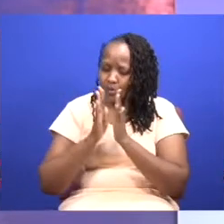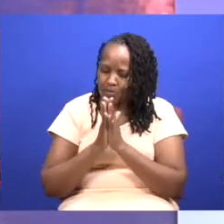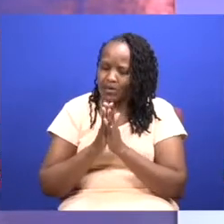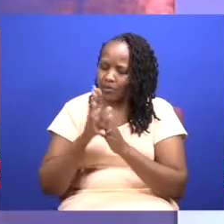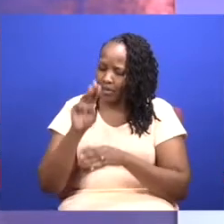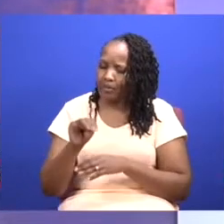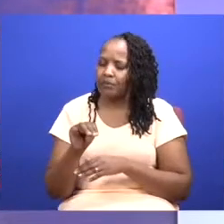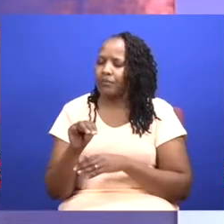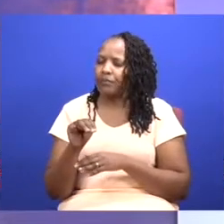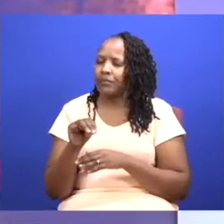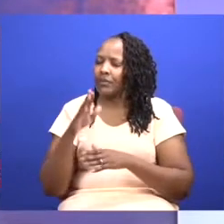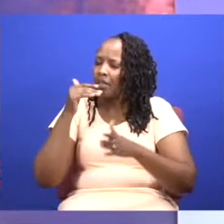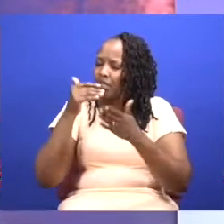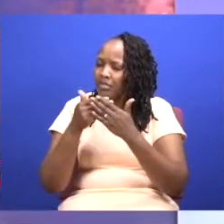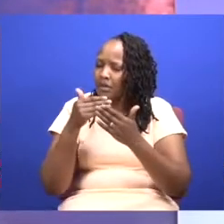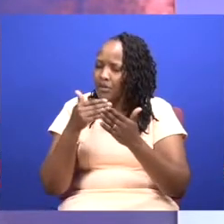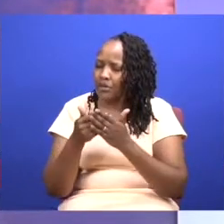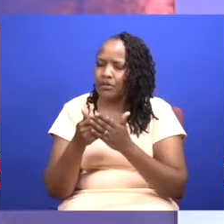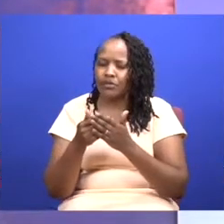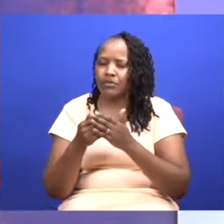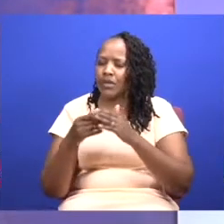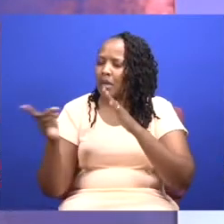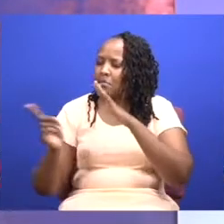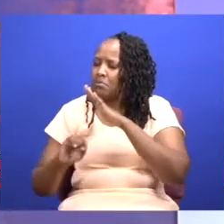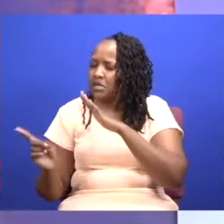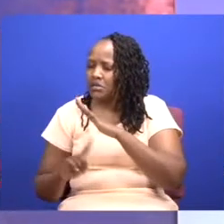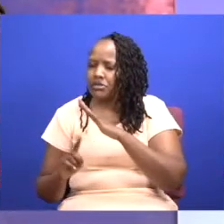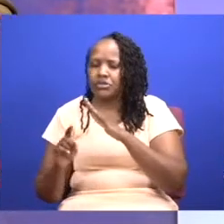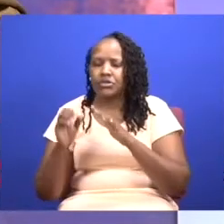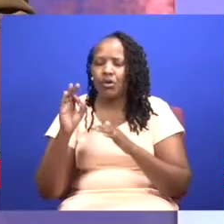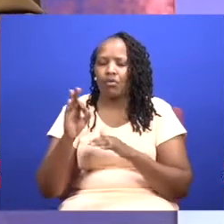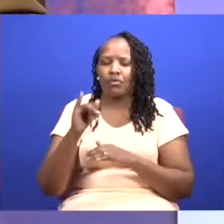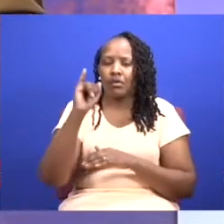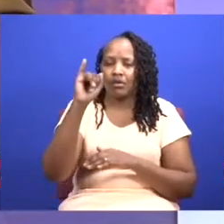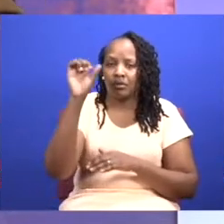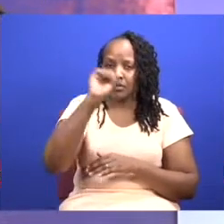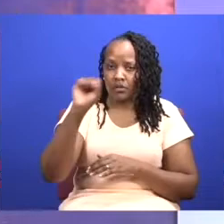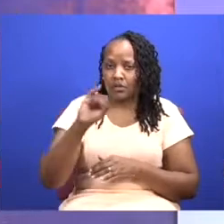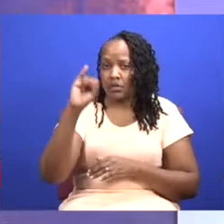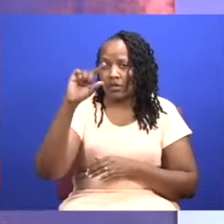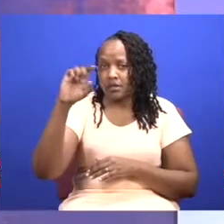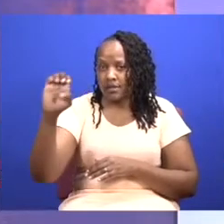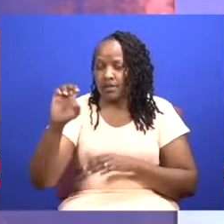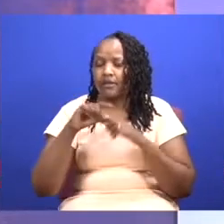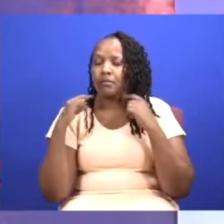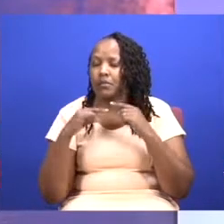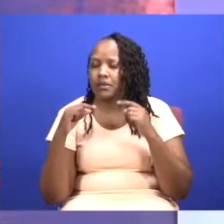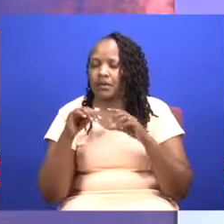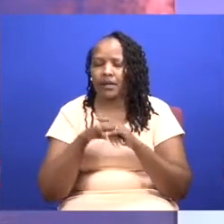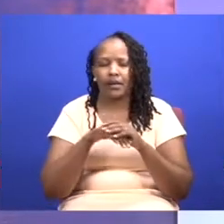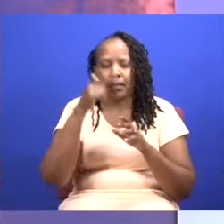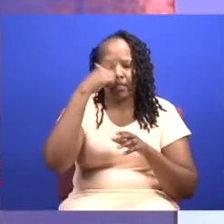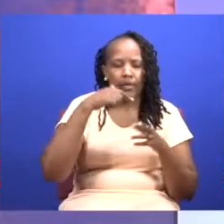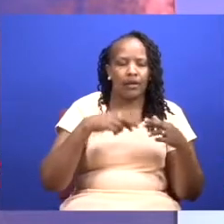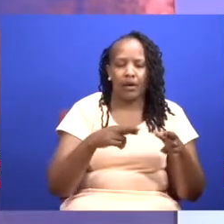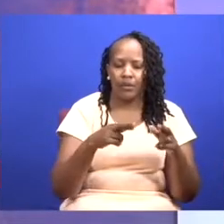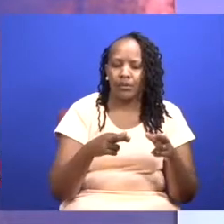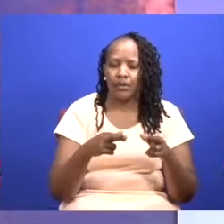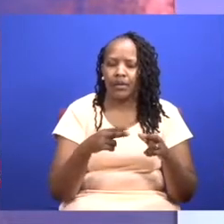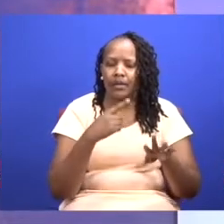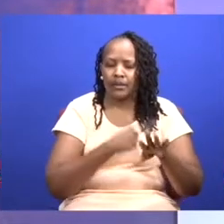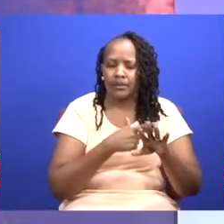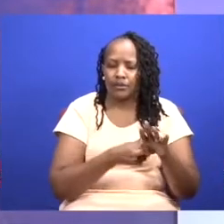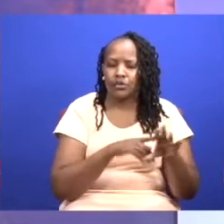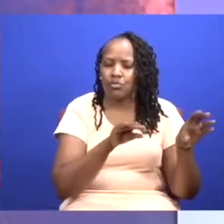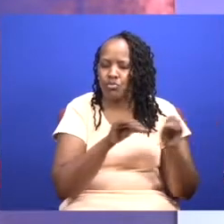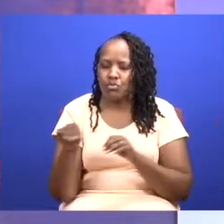hands. Want to thank you, Heavenly Father, for the ministry of Ken Isige in Thika Road. We pray, Heavenly Father, Lord God Almighty, that he moves